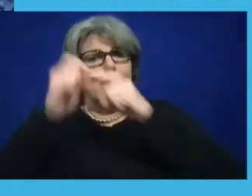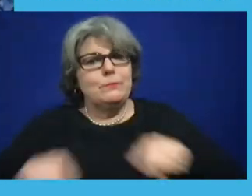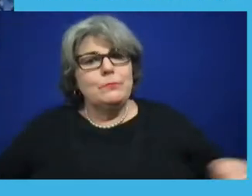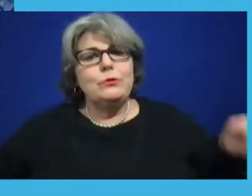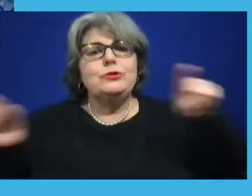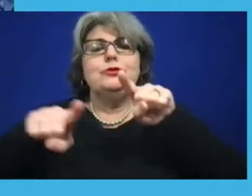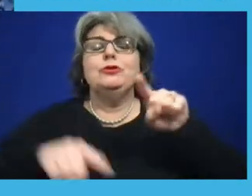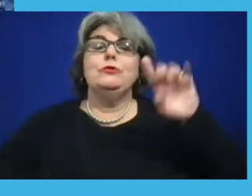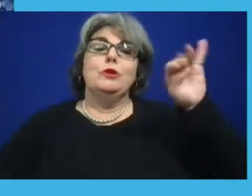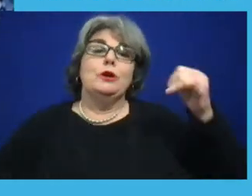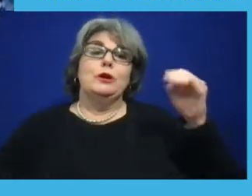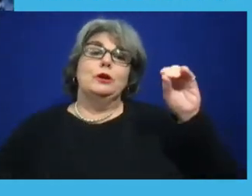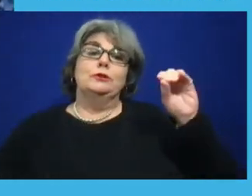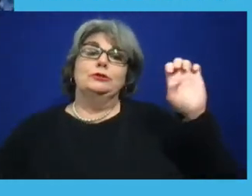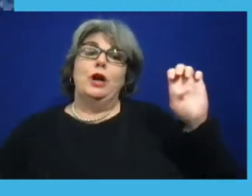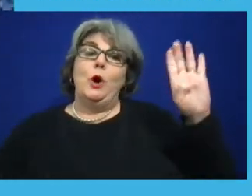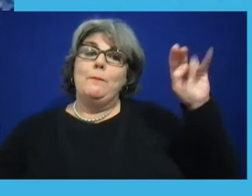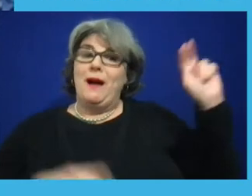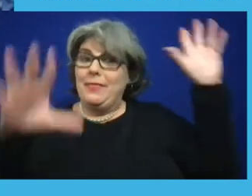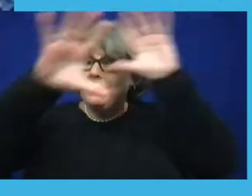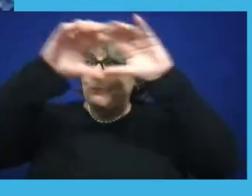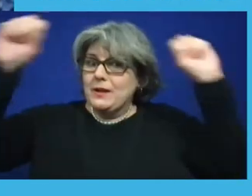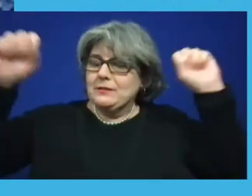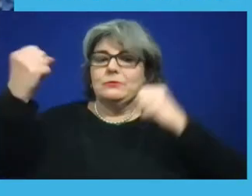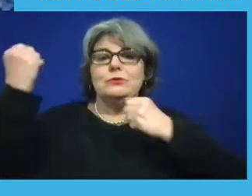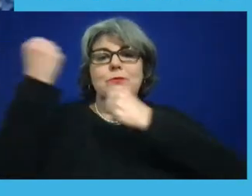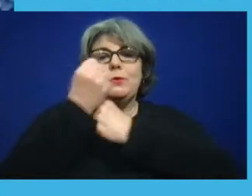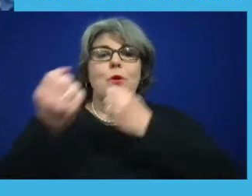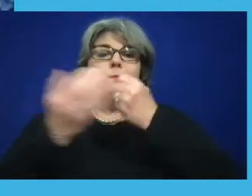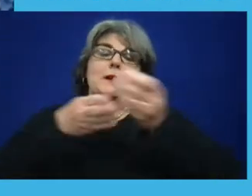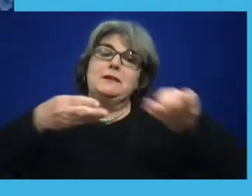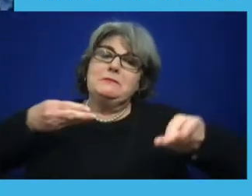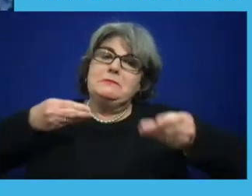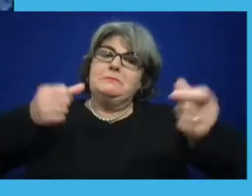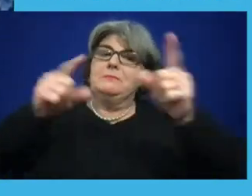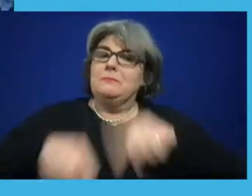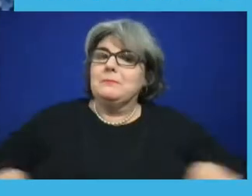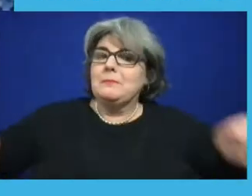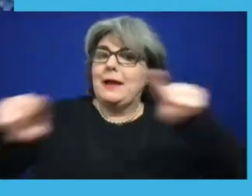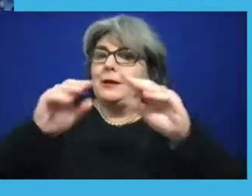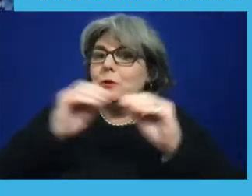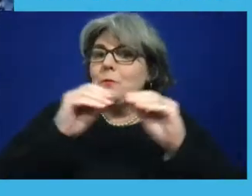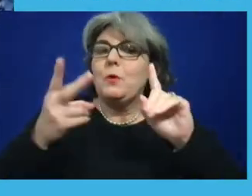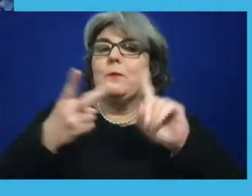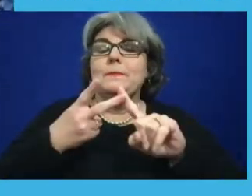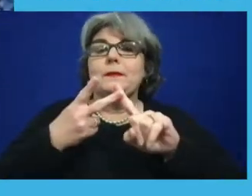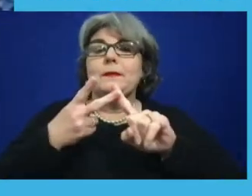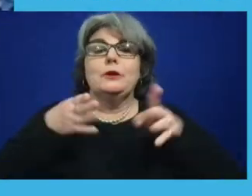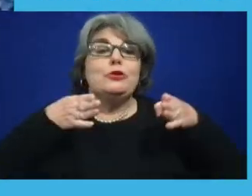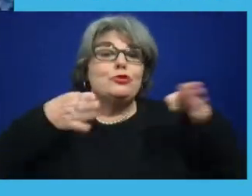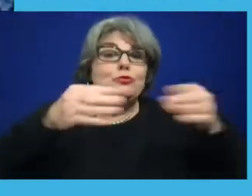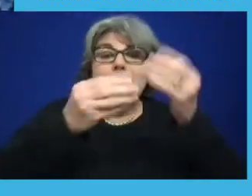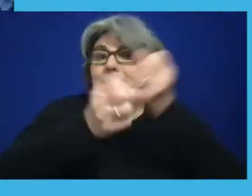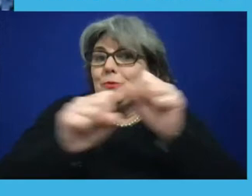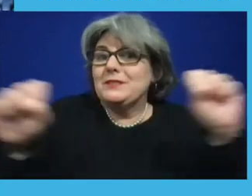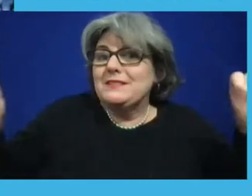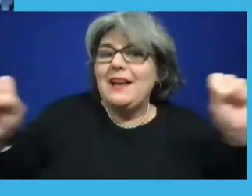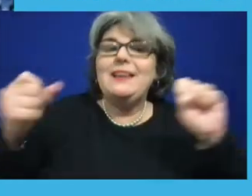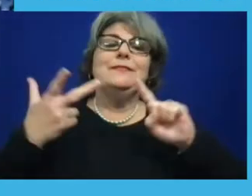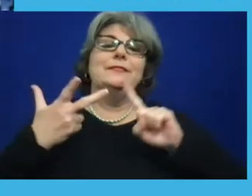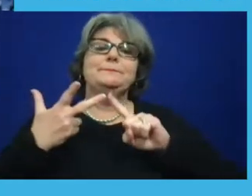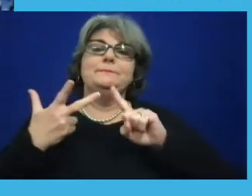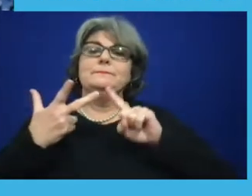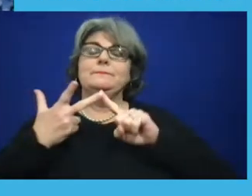Joe is fighting for you every day. He's got your back. He's doing everything he can to put more money in your